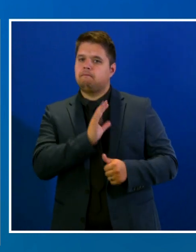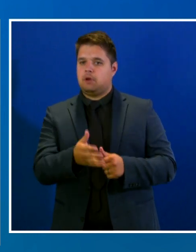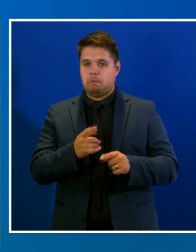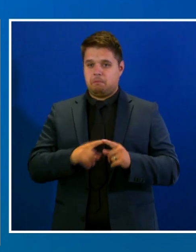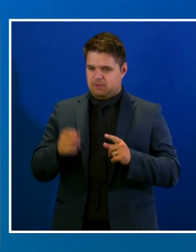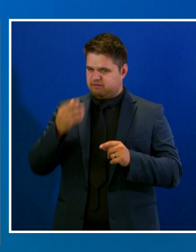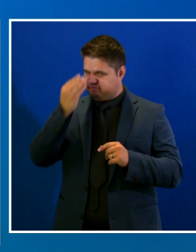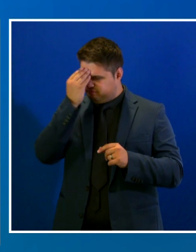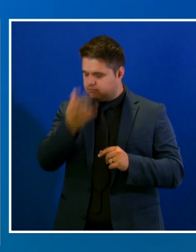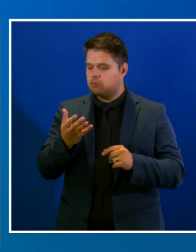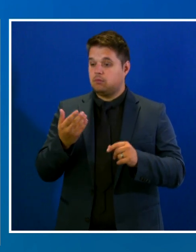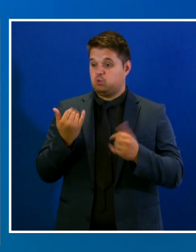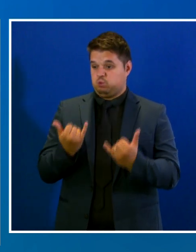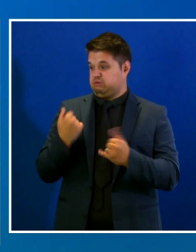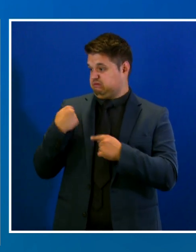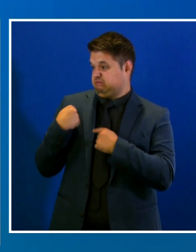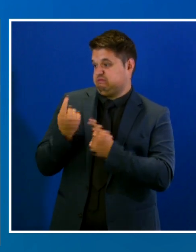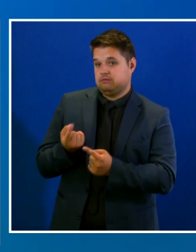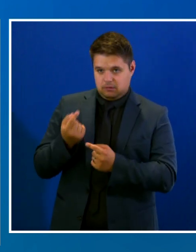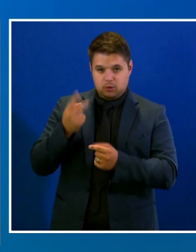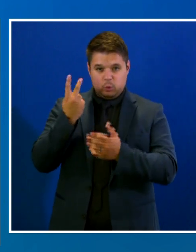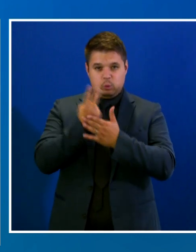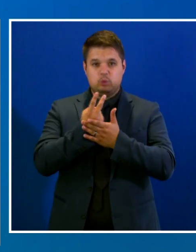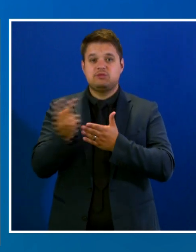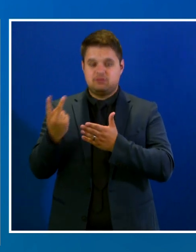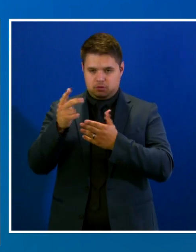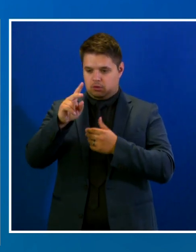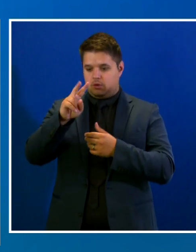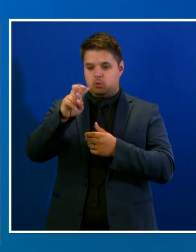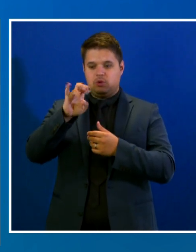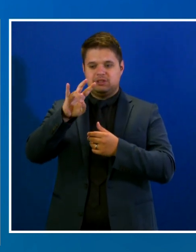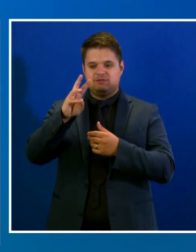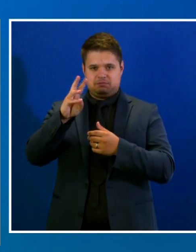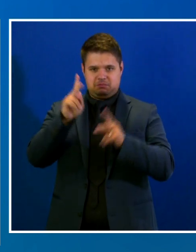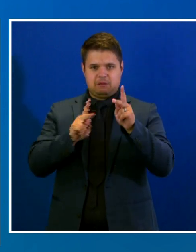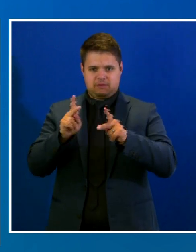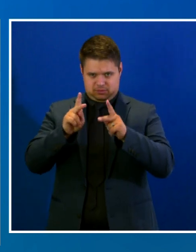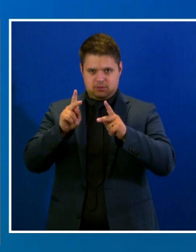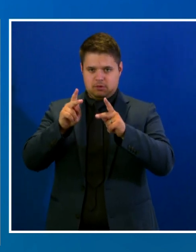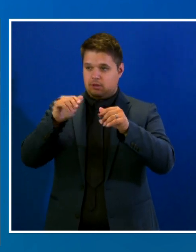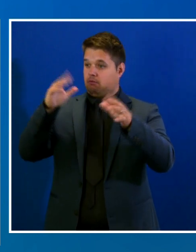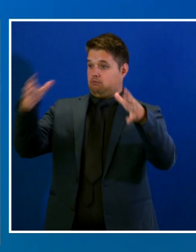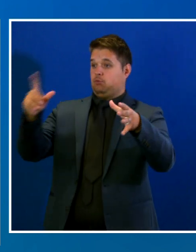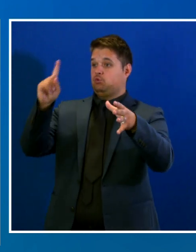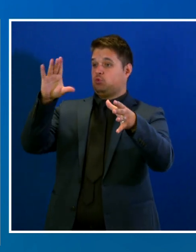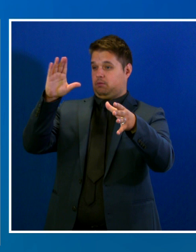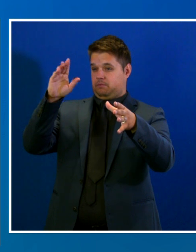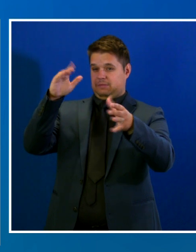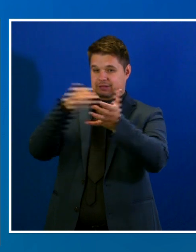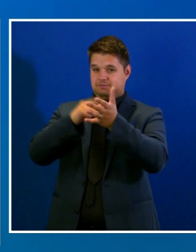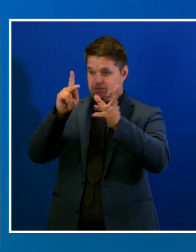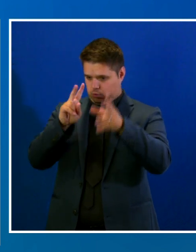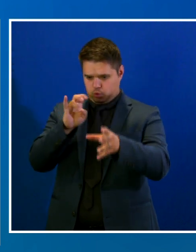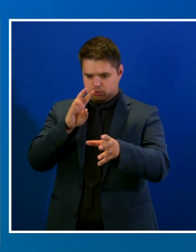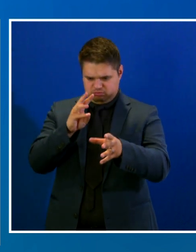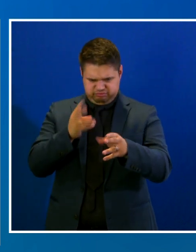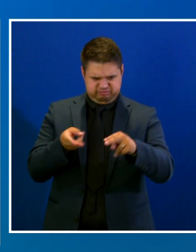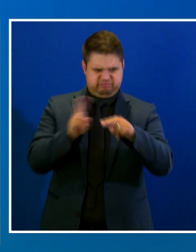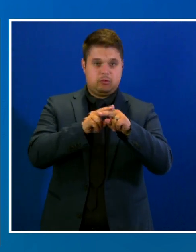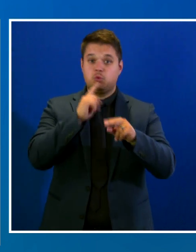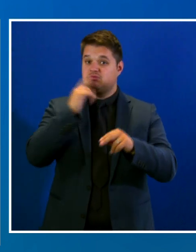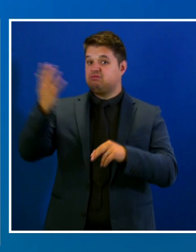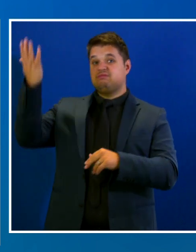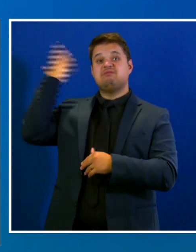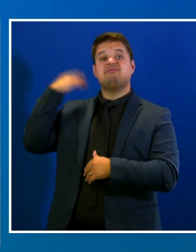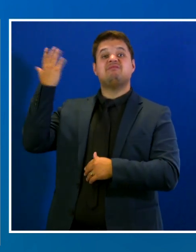days. This is up from 250 last week. Our new hospitalization rates rose